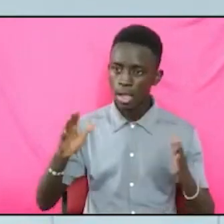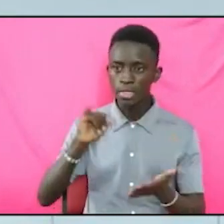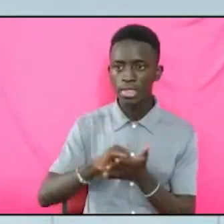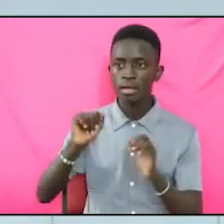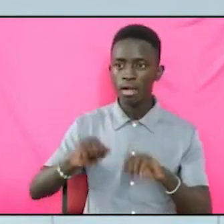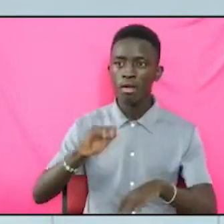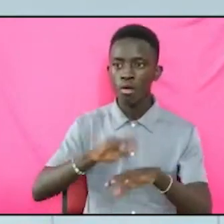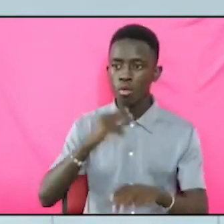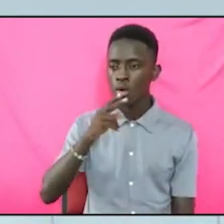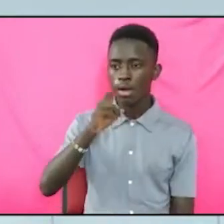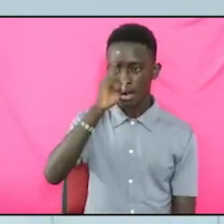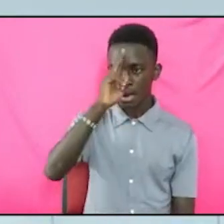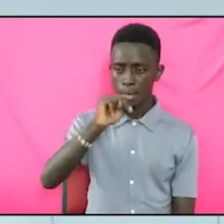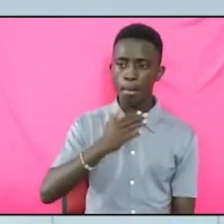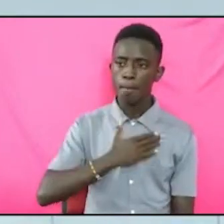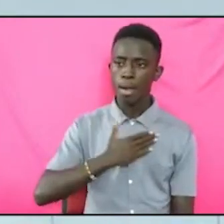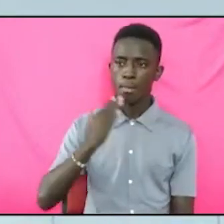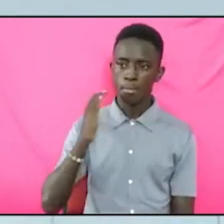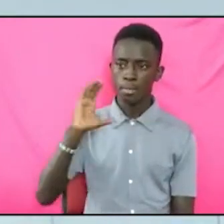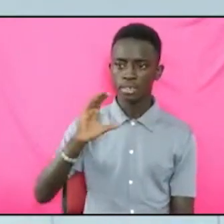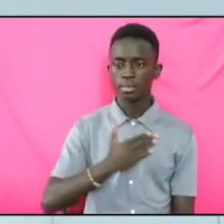Naaman my master and my lord.